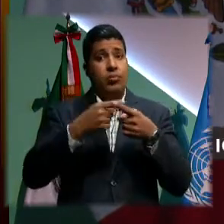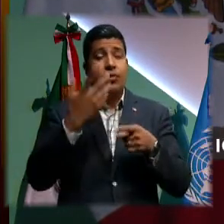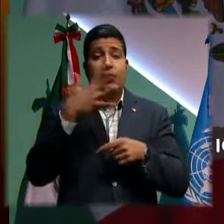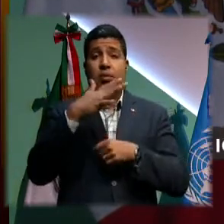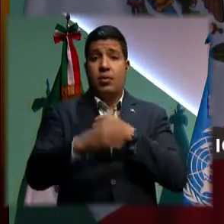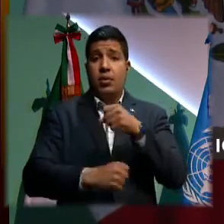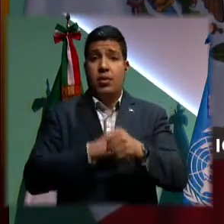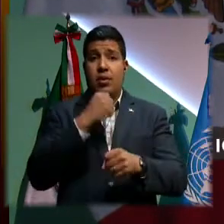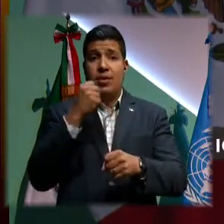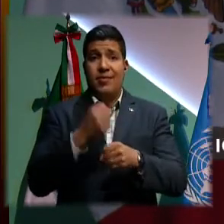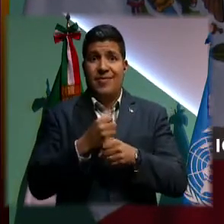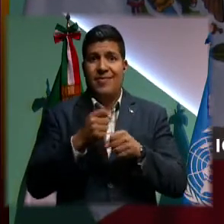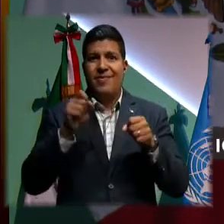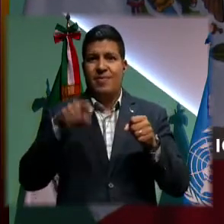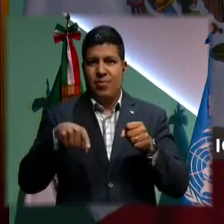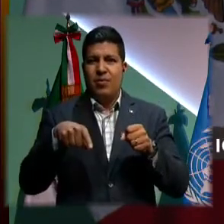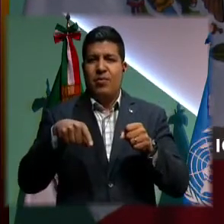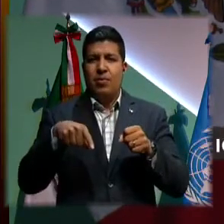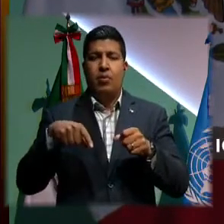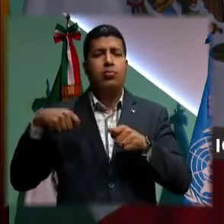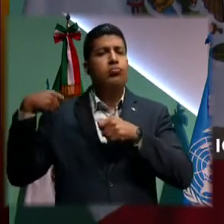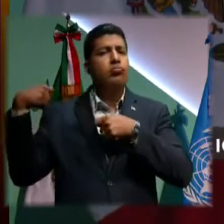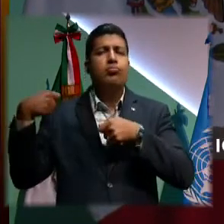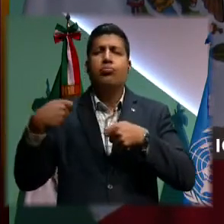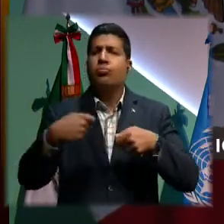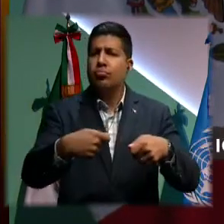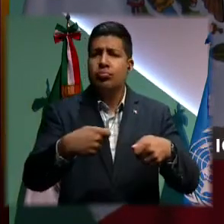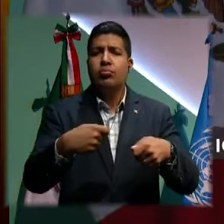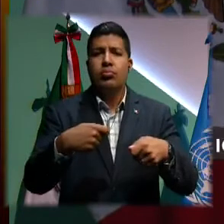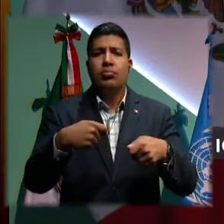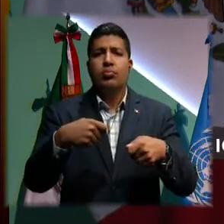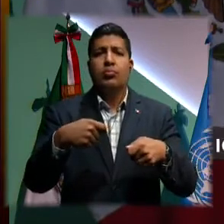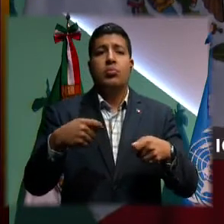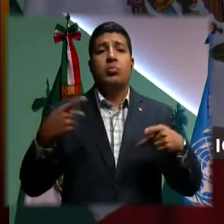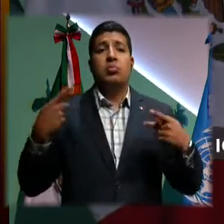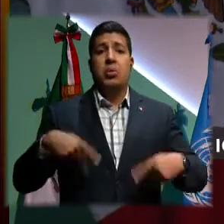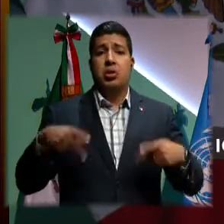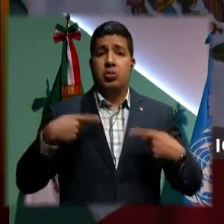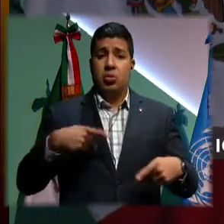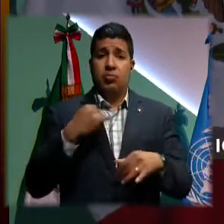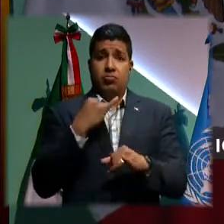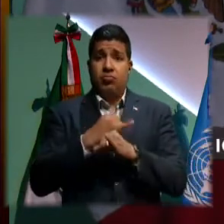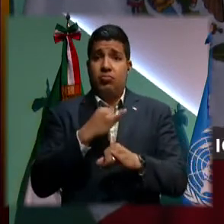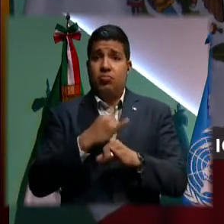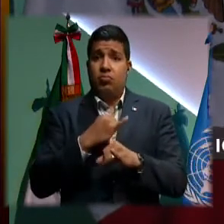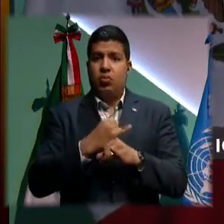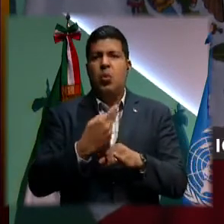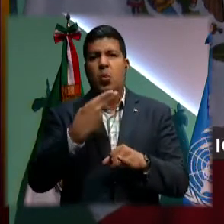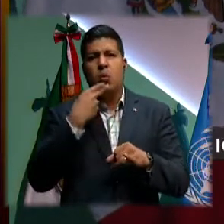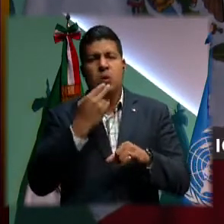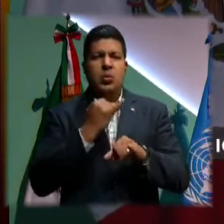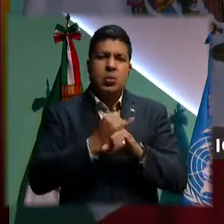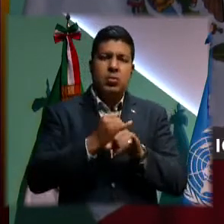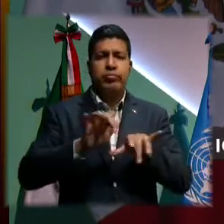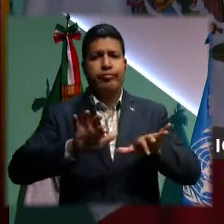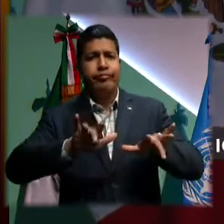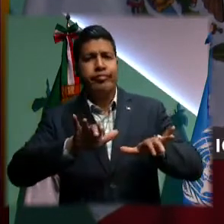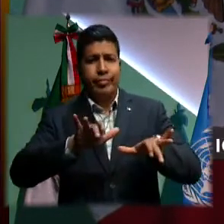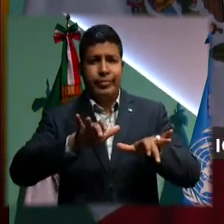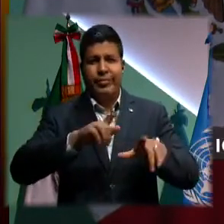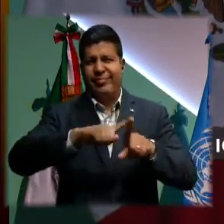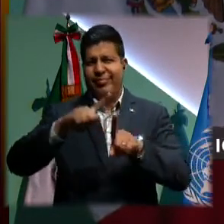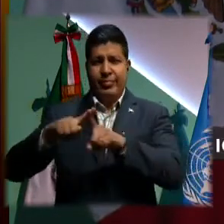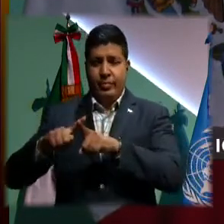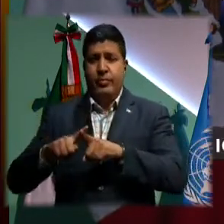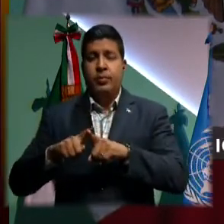stakeholders, users of the internet, together in what I know I have called in the past a bazaar of